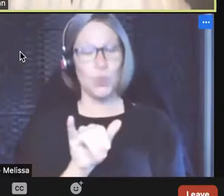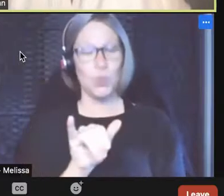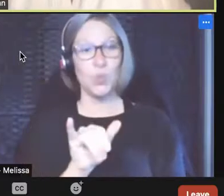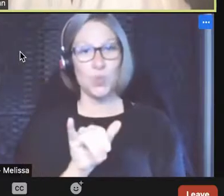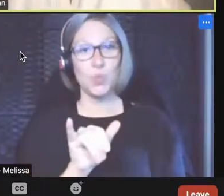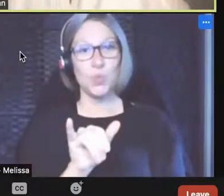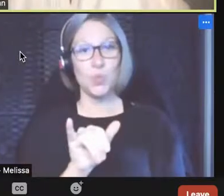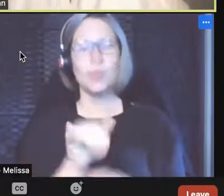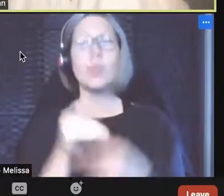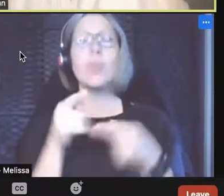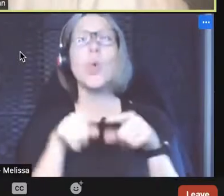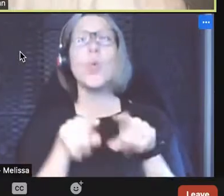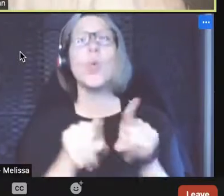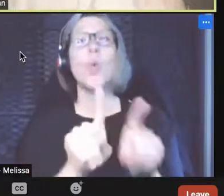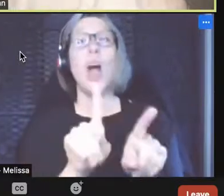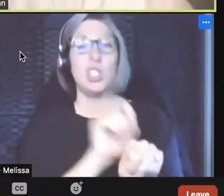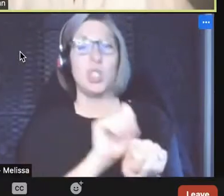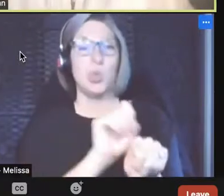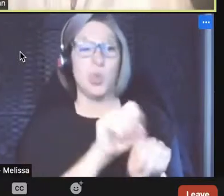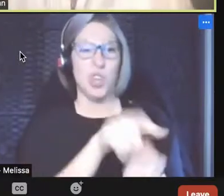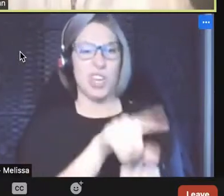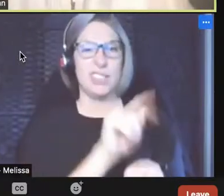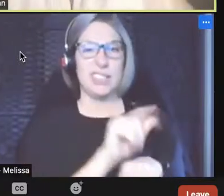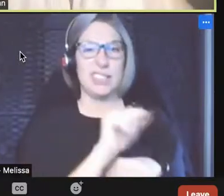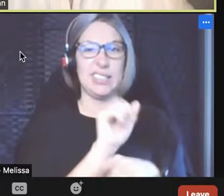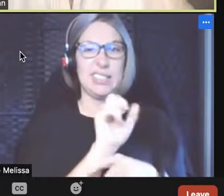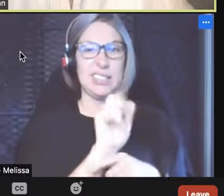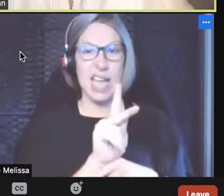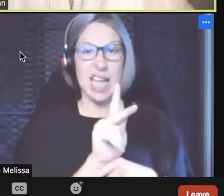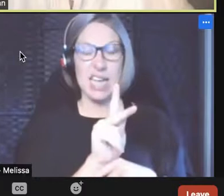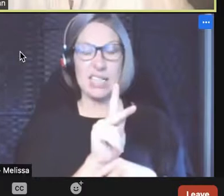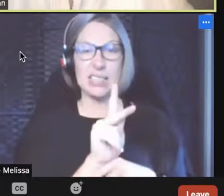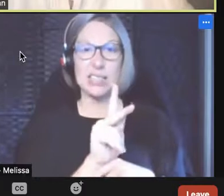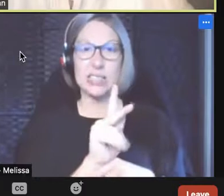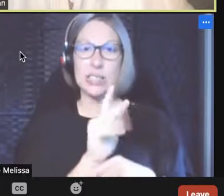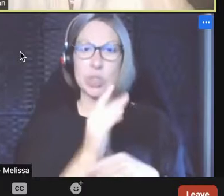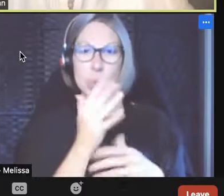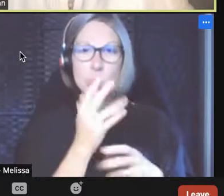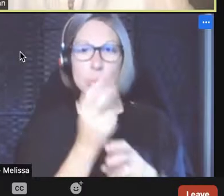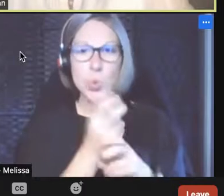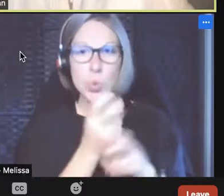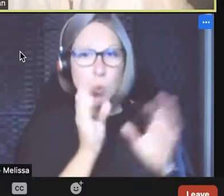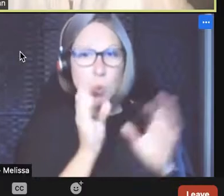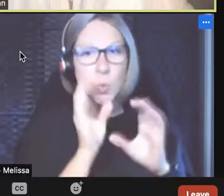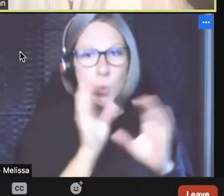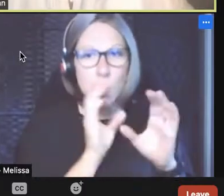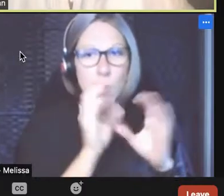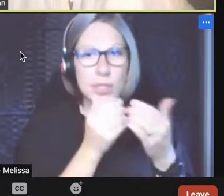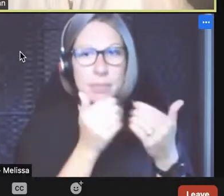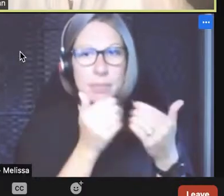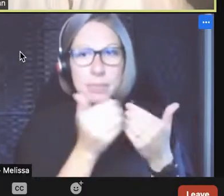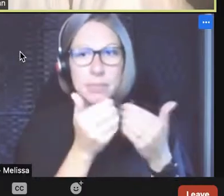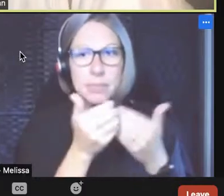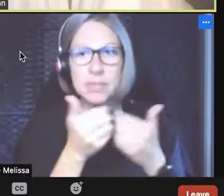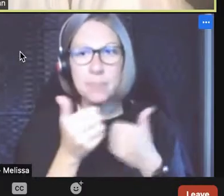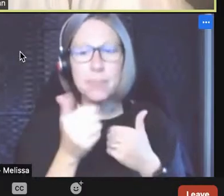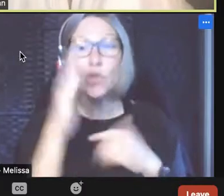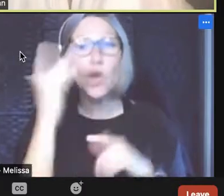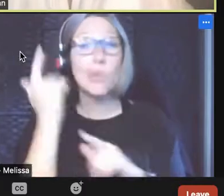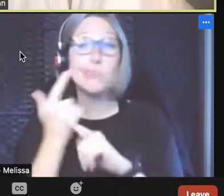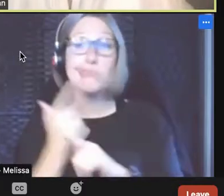while she was doing that task, by the way, and really working hard to sort through those, her sibling was playing